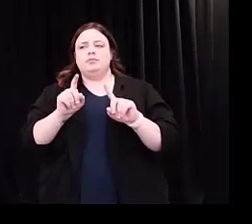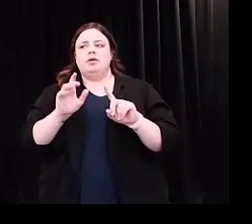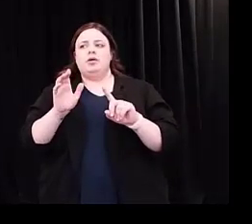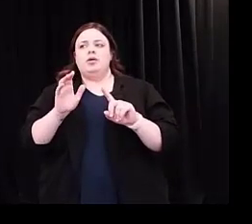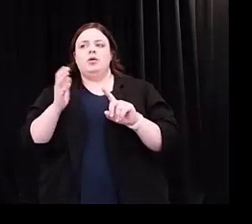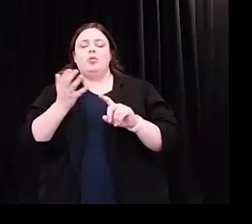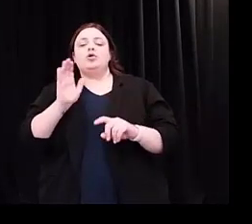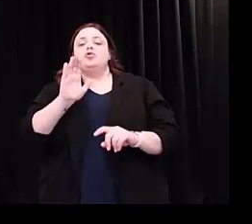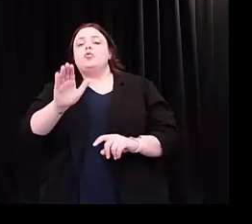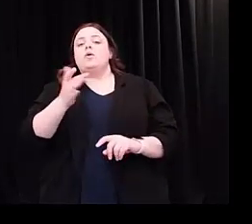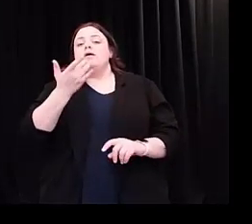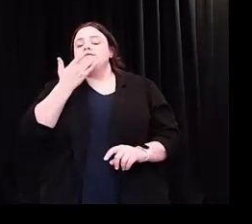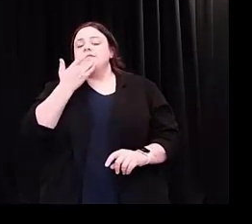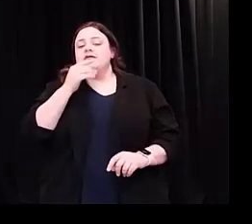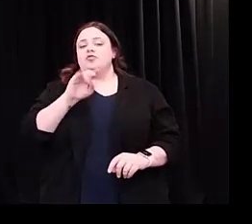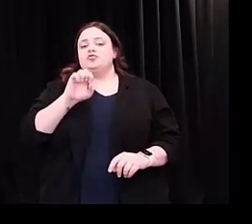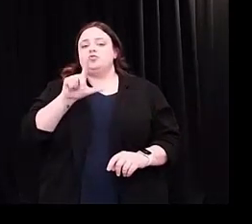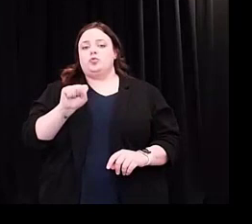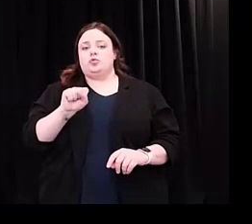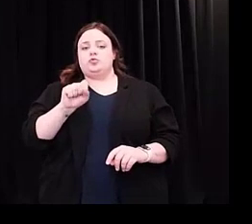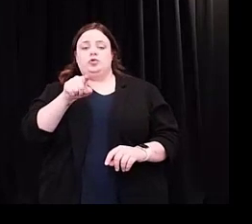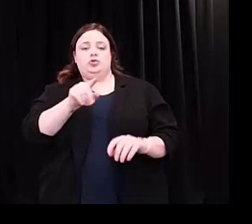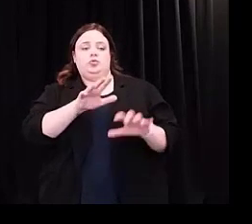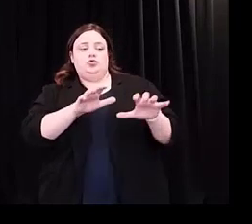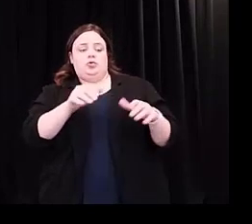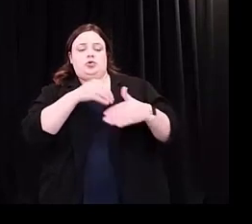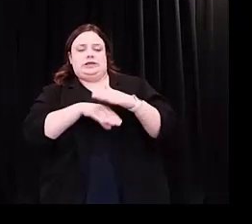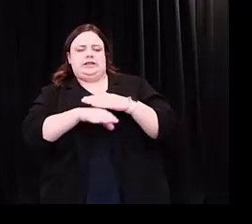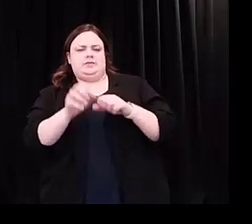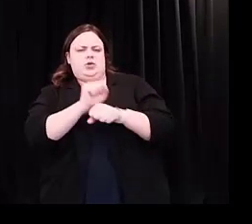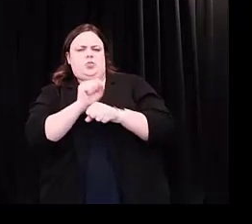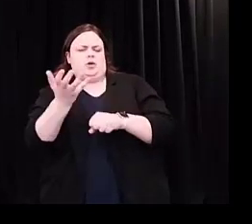favorite tools to use when you're doing your accessibility work?